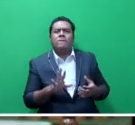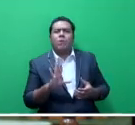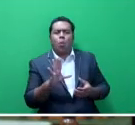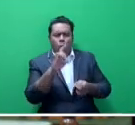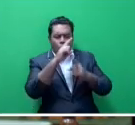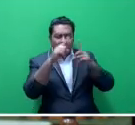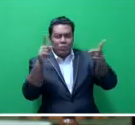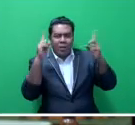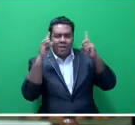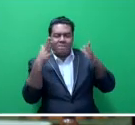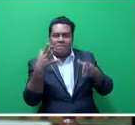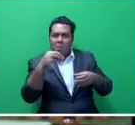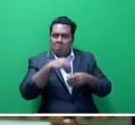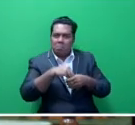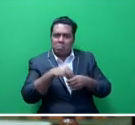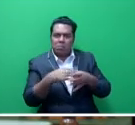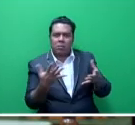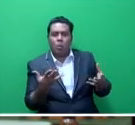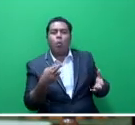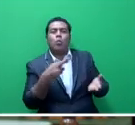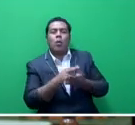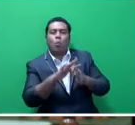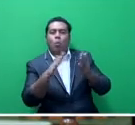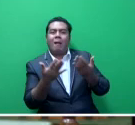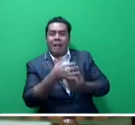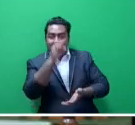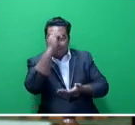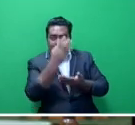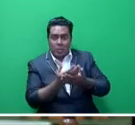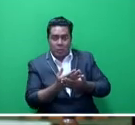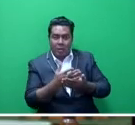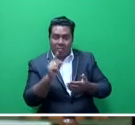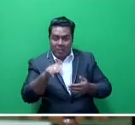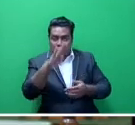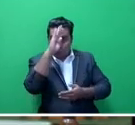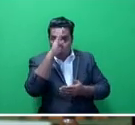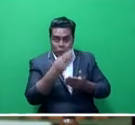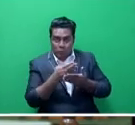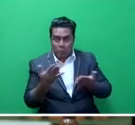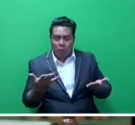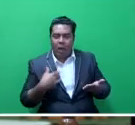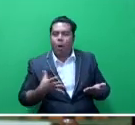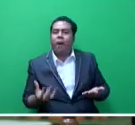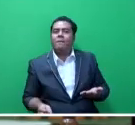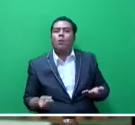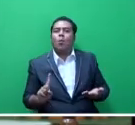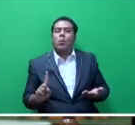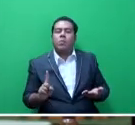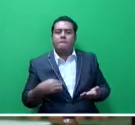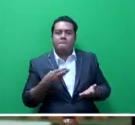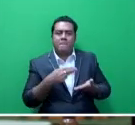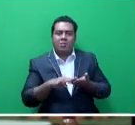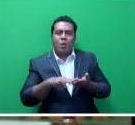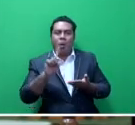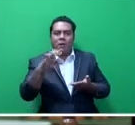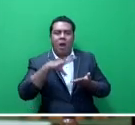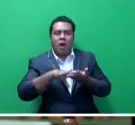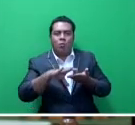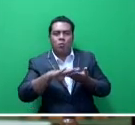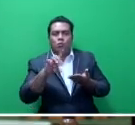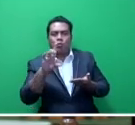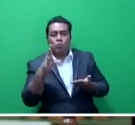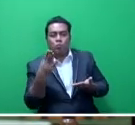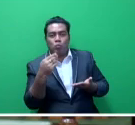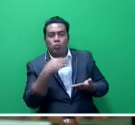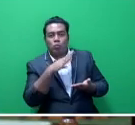As they gain invaluable real-world experience, these students will now be entitled to a monthly allowance of $100 top-up on what